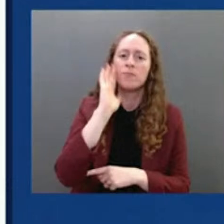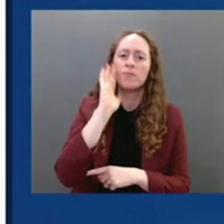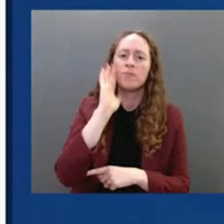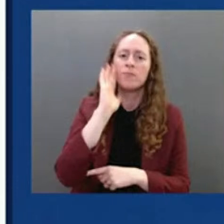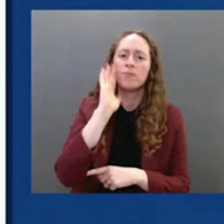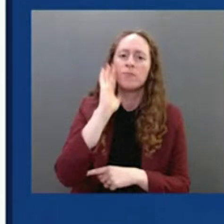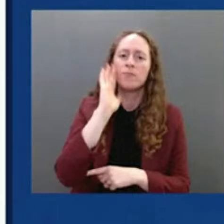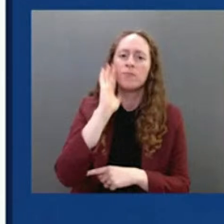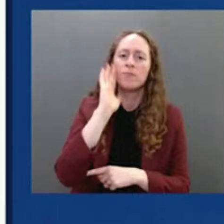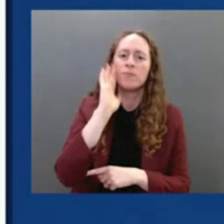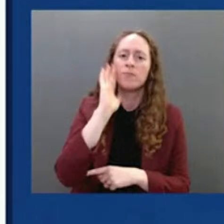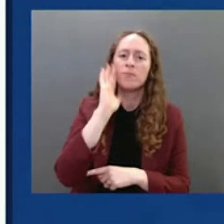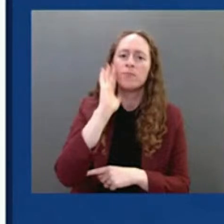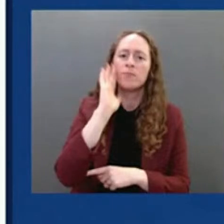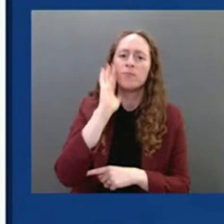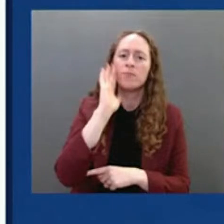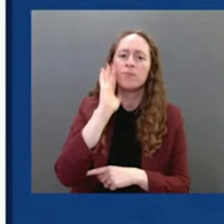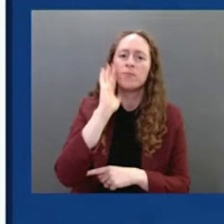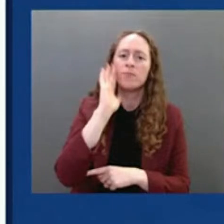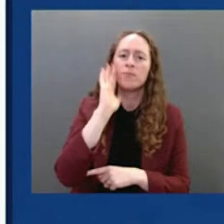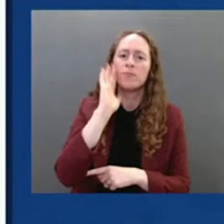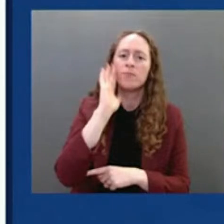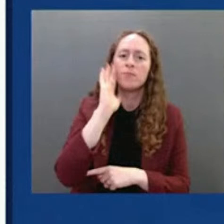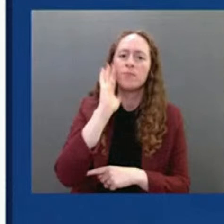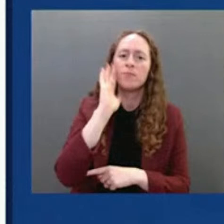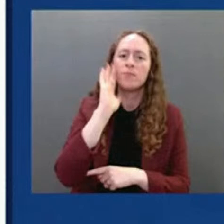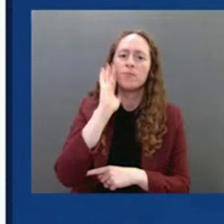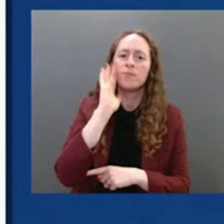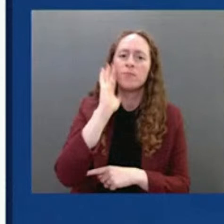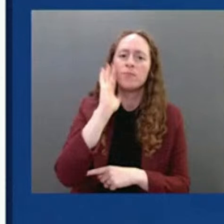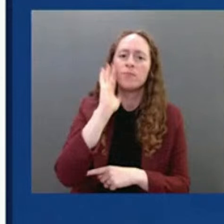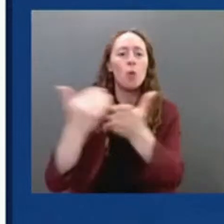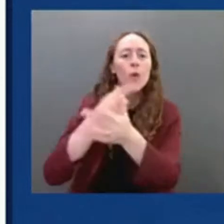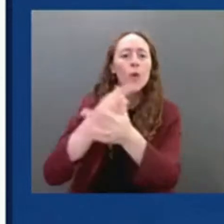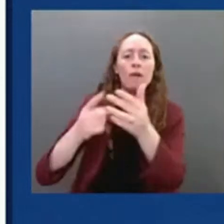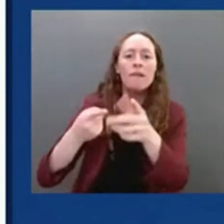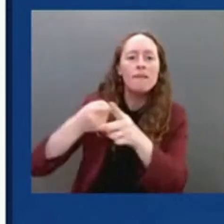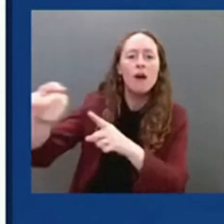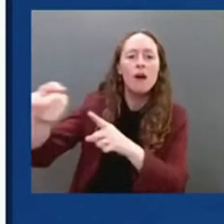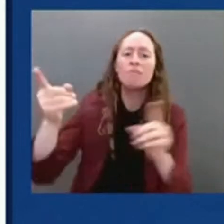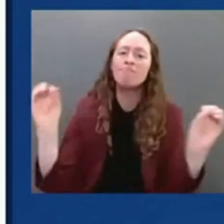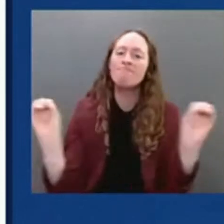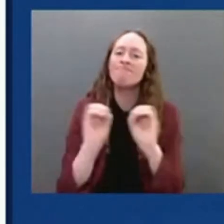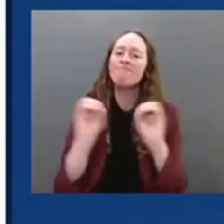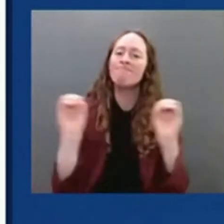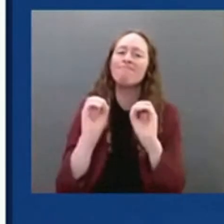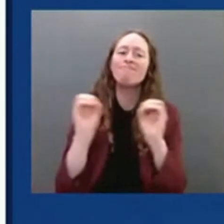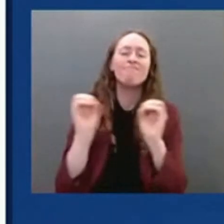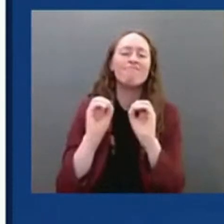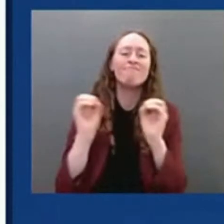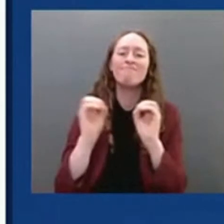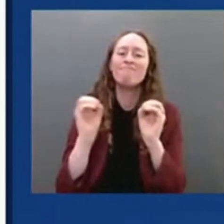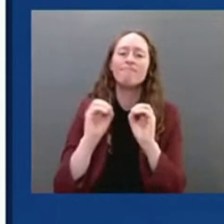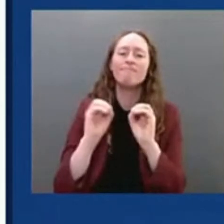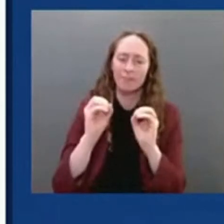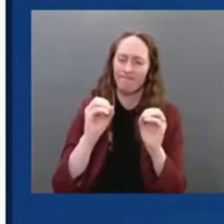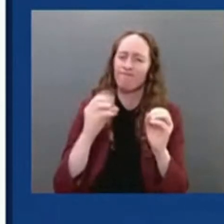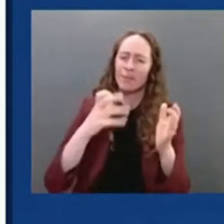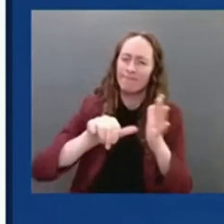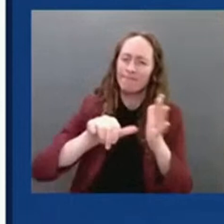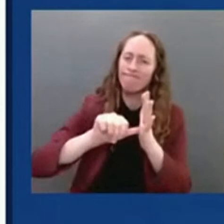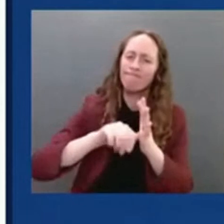variant. Importantly, we have the tools, as you've heard from Dr. Jha.